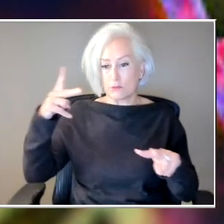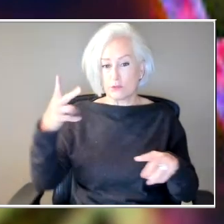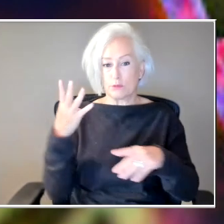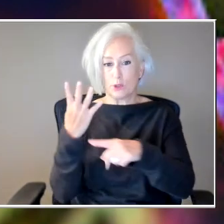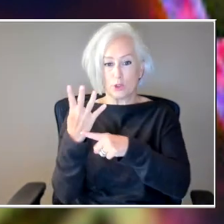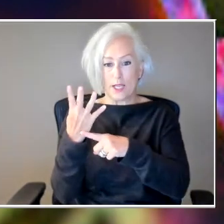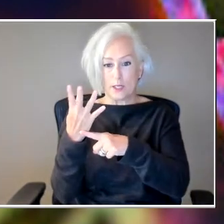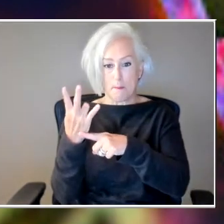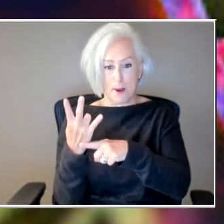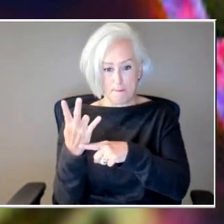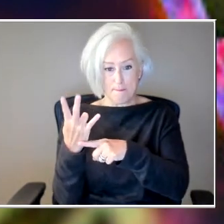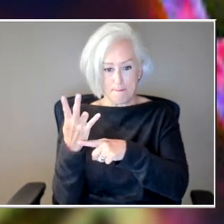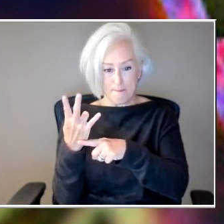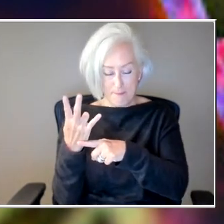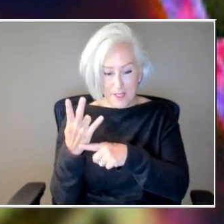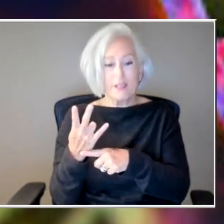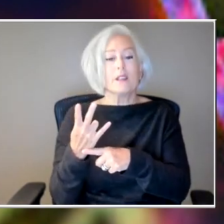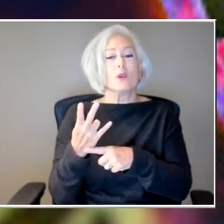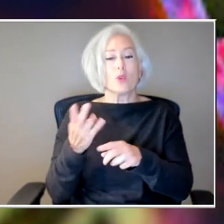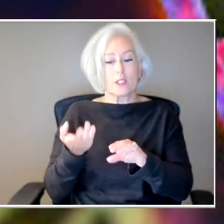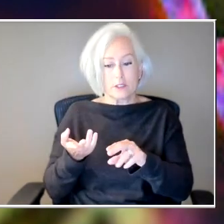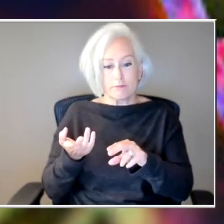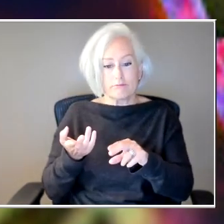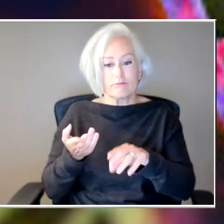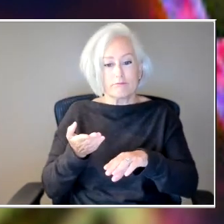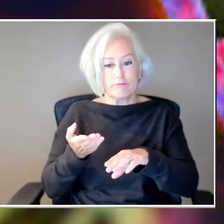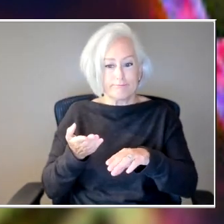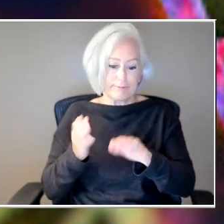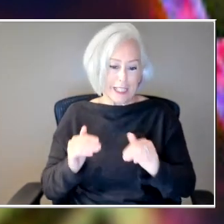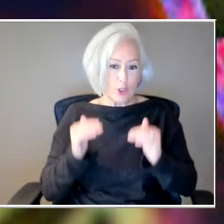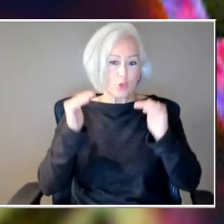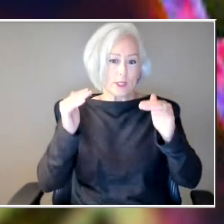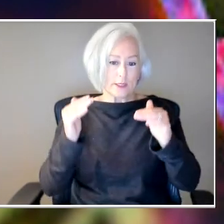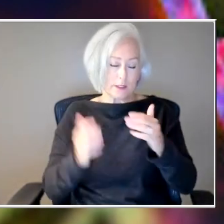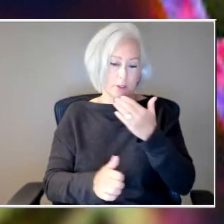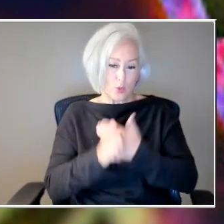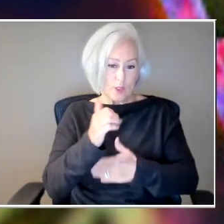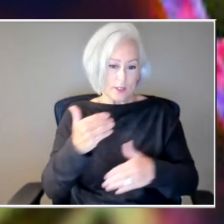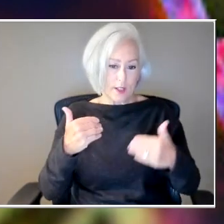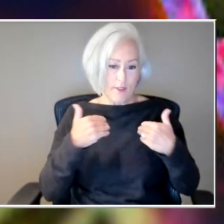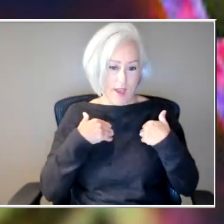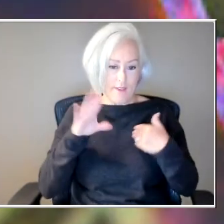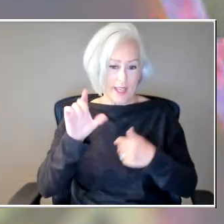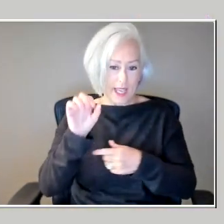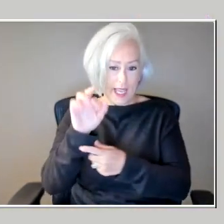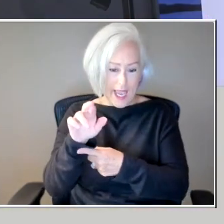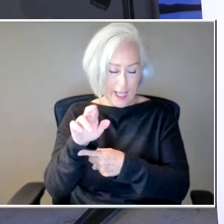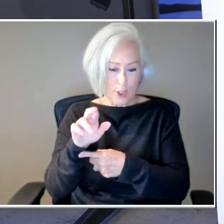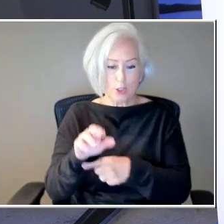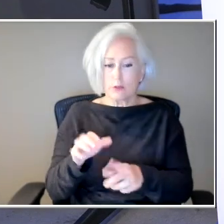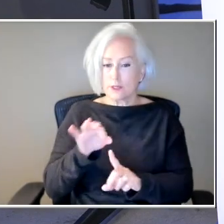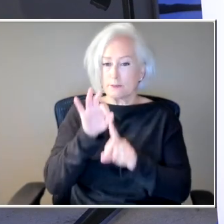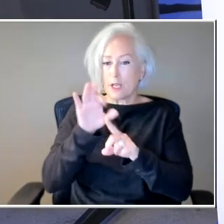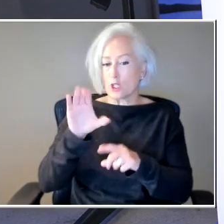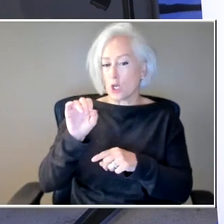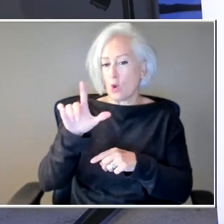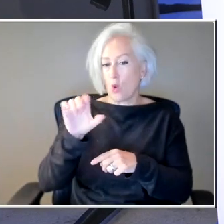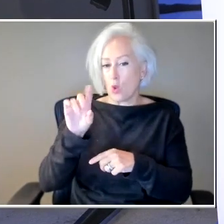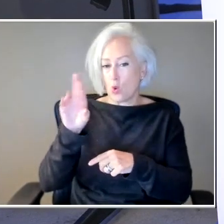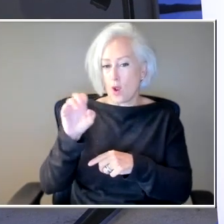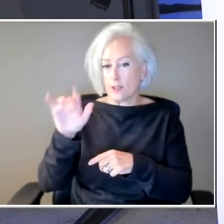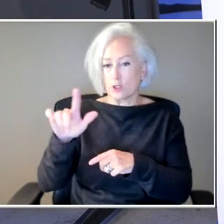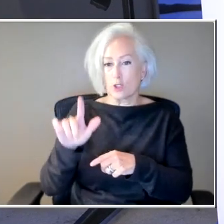of developing certain kinds of cancer. In this case, we talked about colorectal cancer. Dr. Banzel, if someone has Lynch syndrome, how much